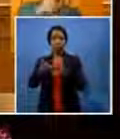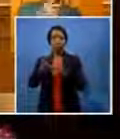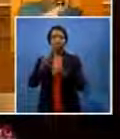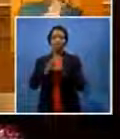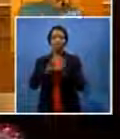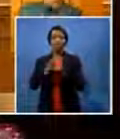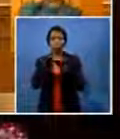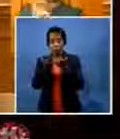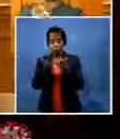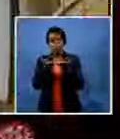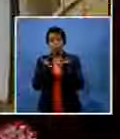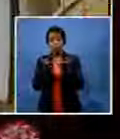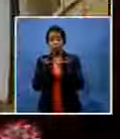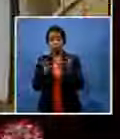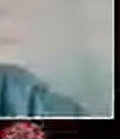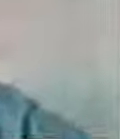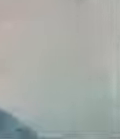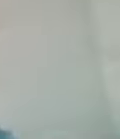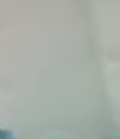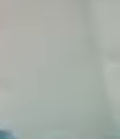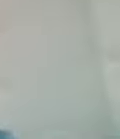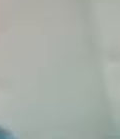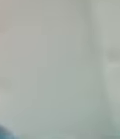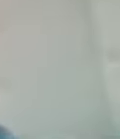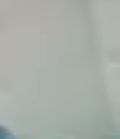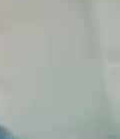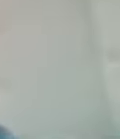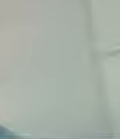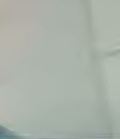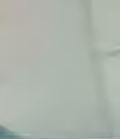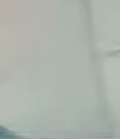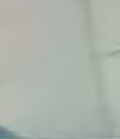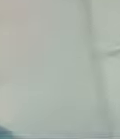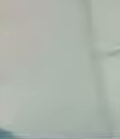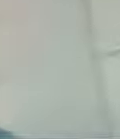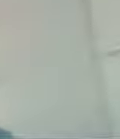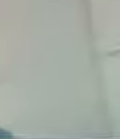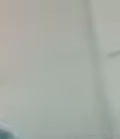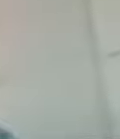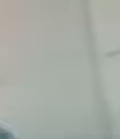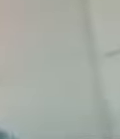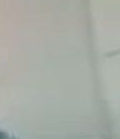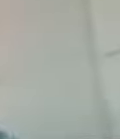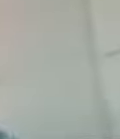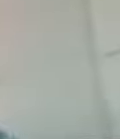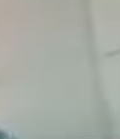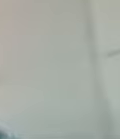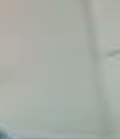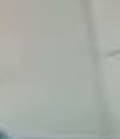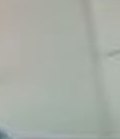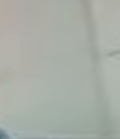in some of these financial injections. So for example, there is